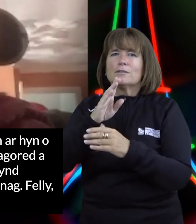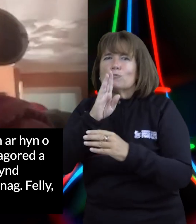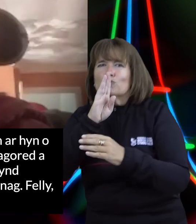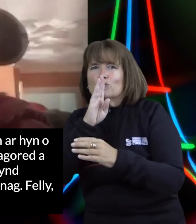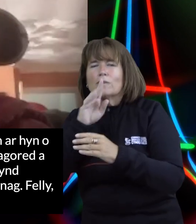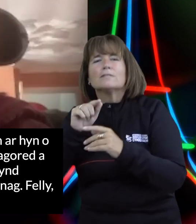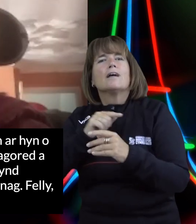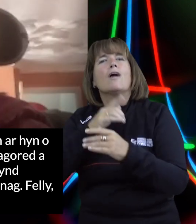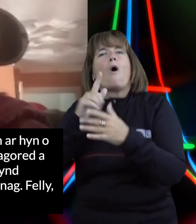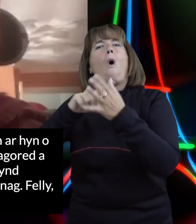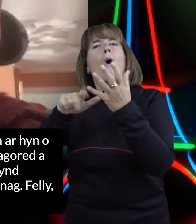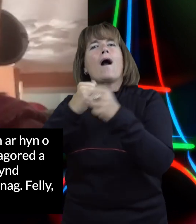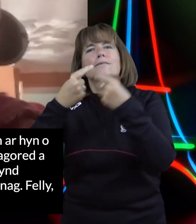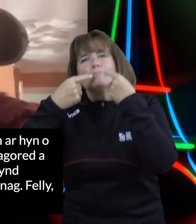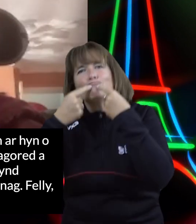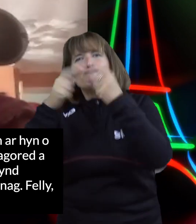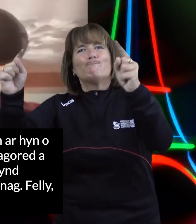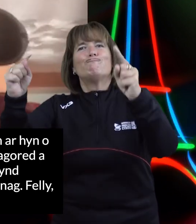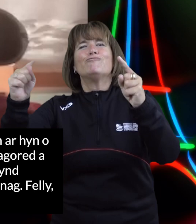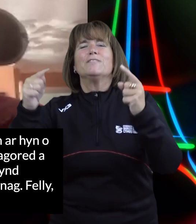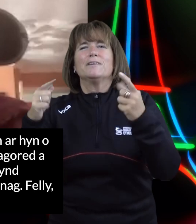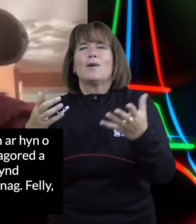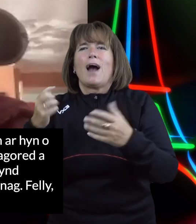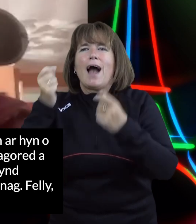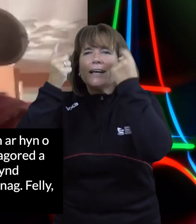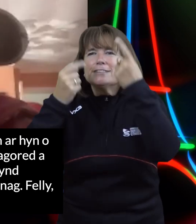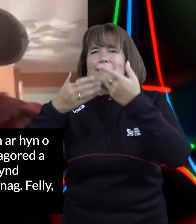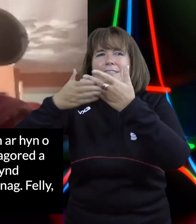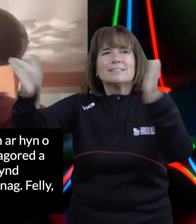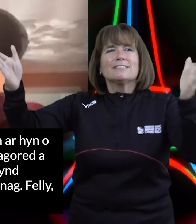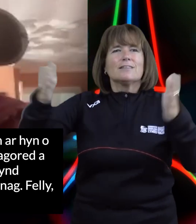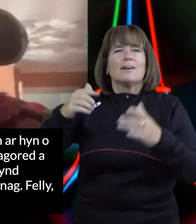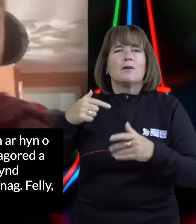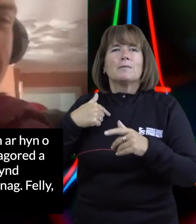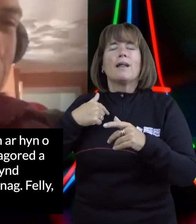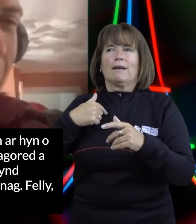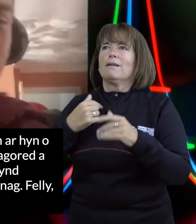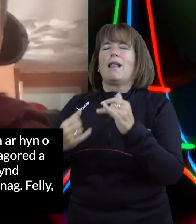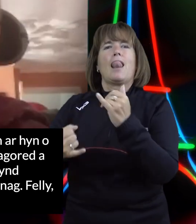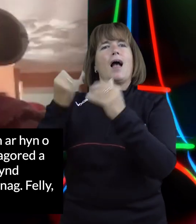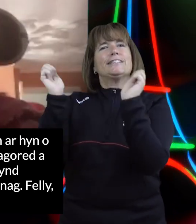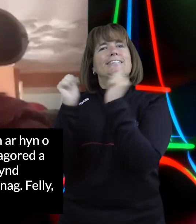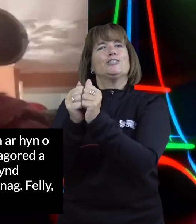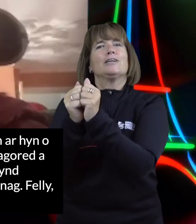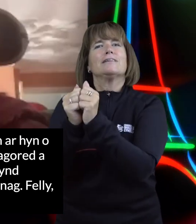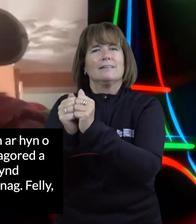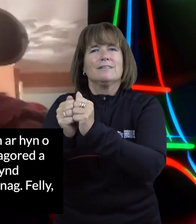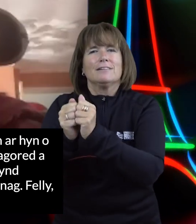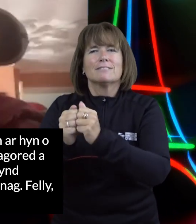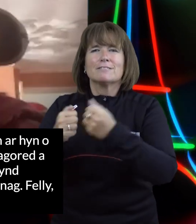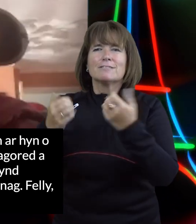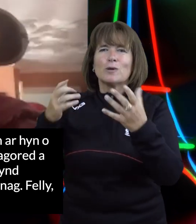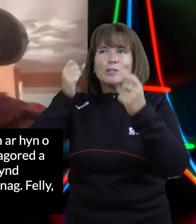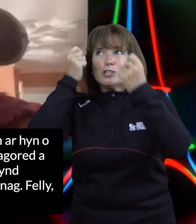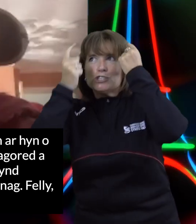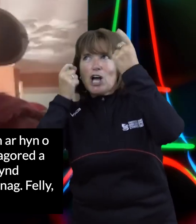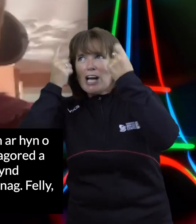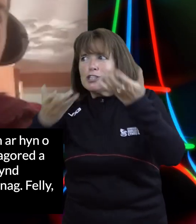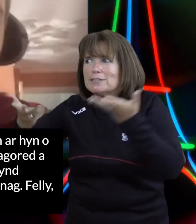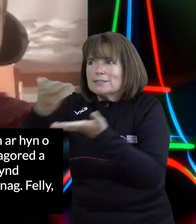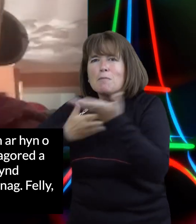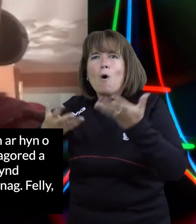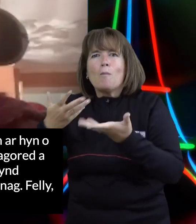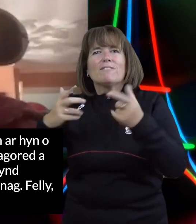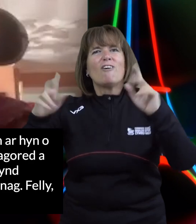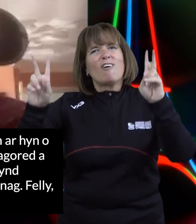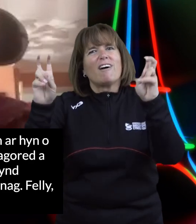until the sort of middle of August, just to get all the ideas out in the open, and I'll make a final decision. But yeah, no, I'm all